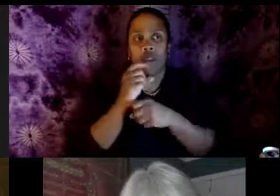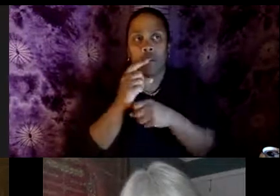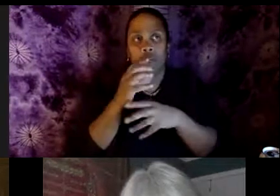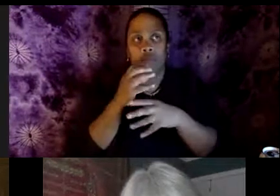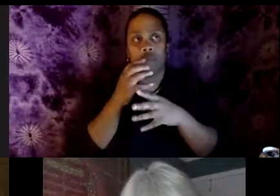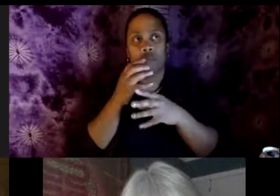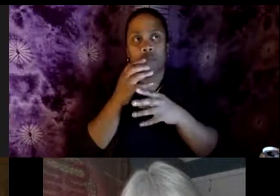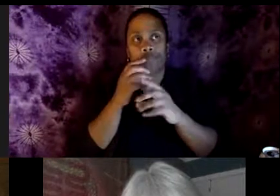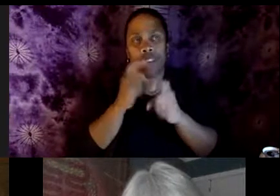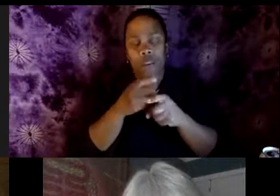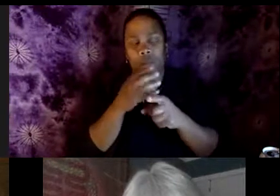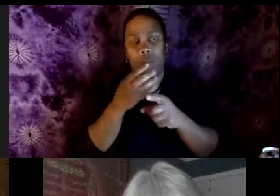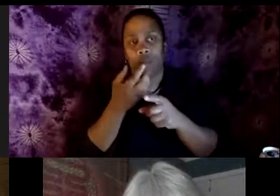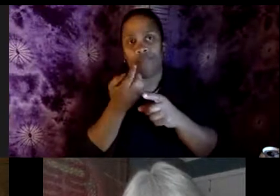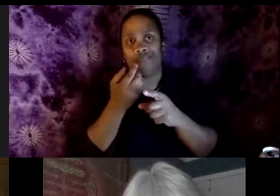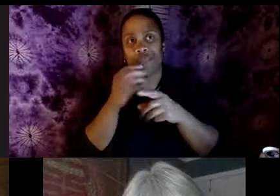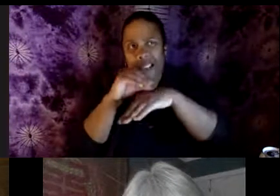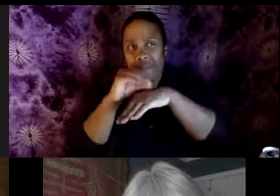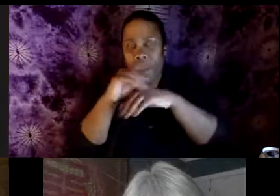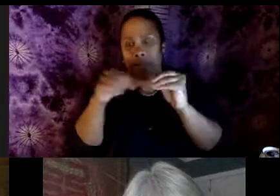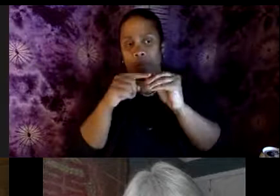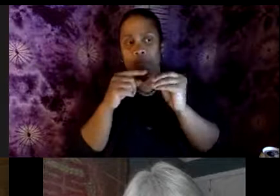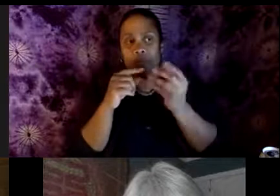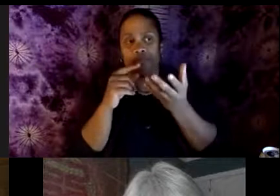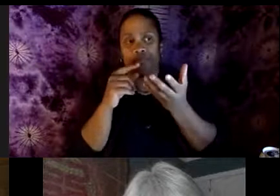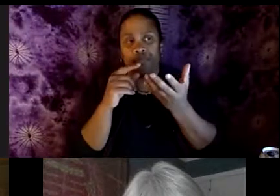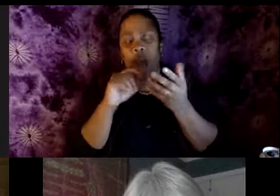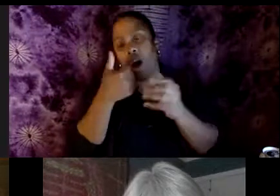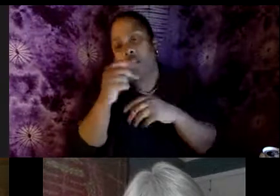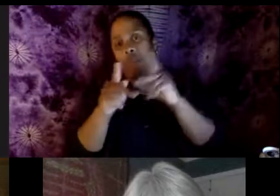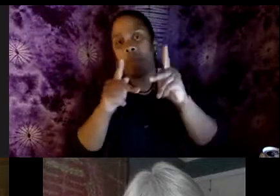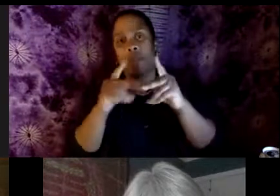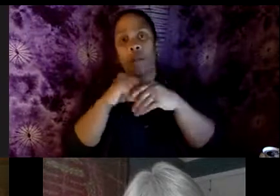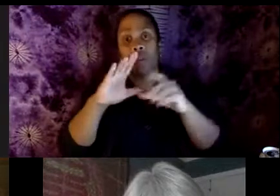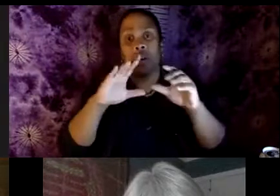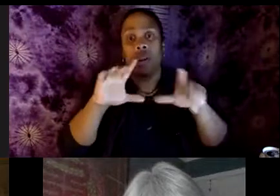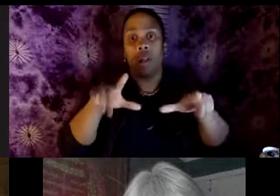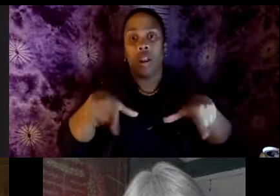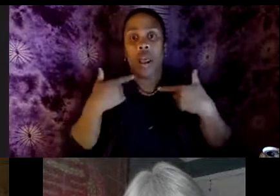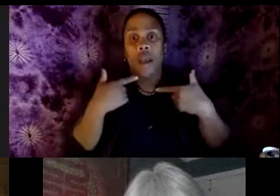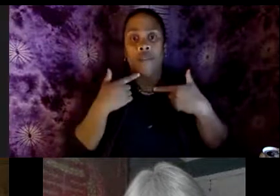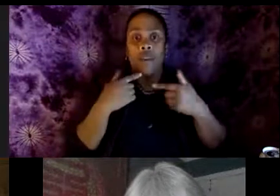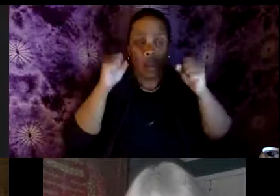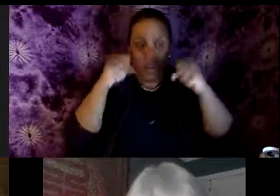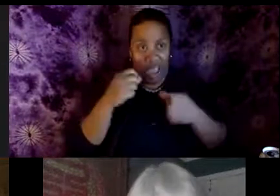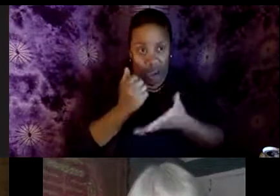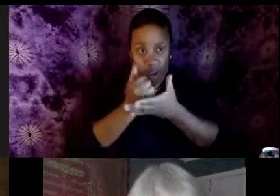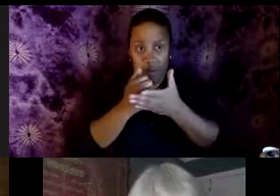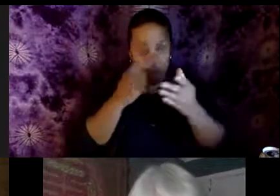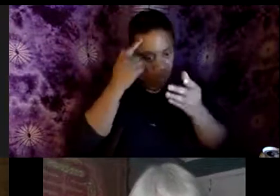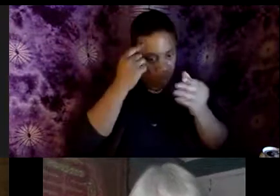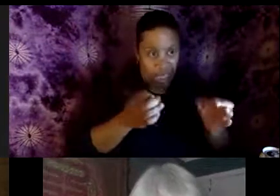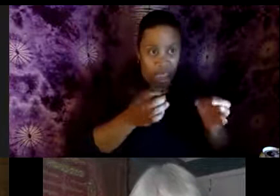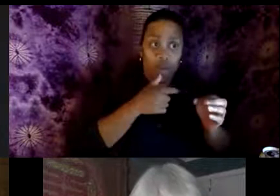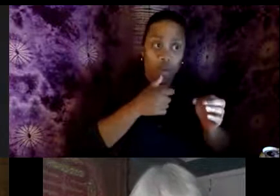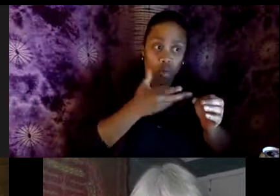that works for you. I can help you understand other people in your life. I can help you choose which people you want to have in your life in terms of work or in terms of romantic